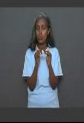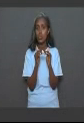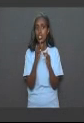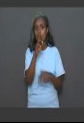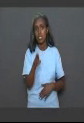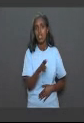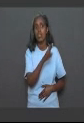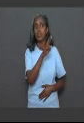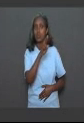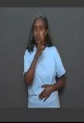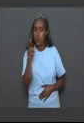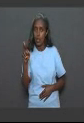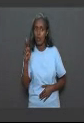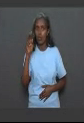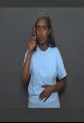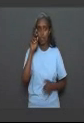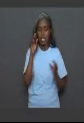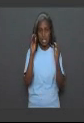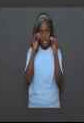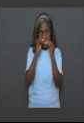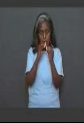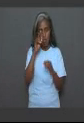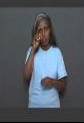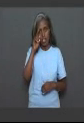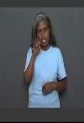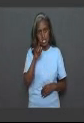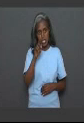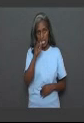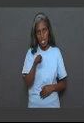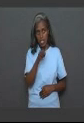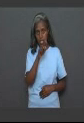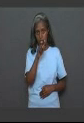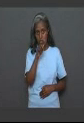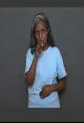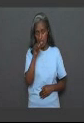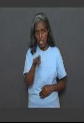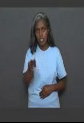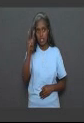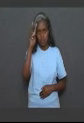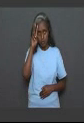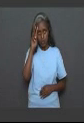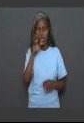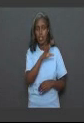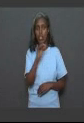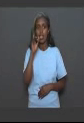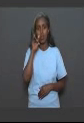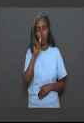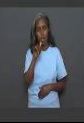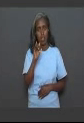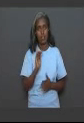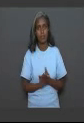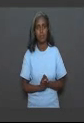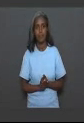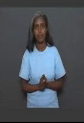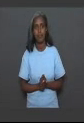the square root of the sum of the squares of x and y.